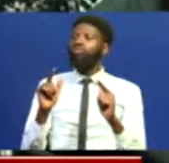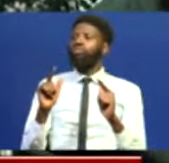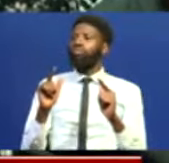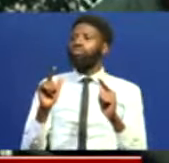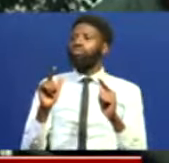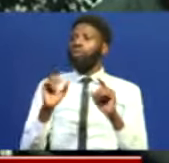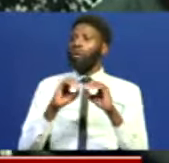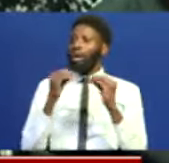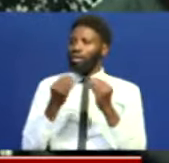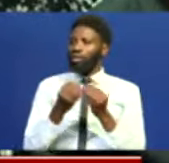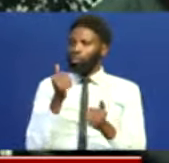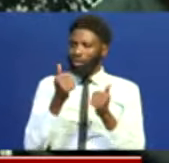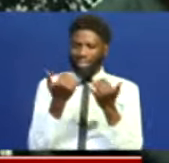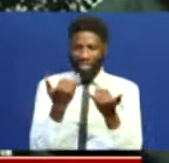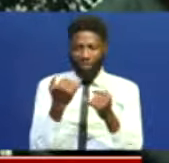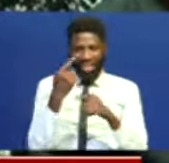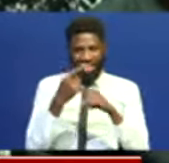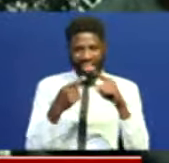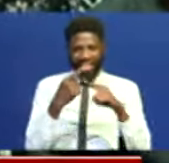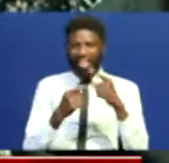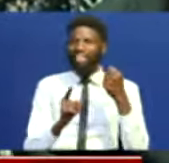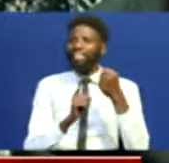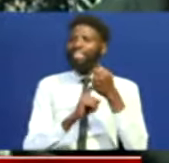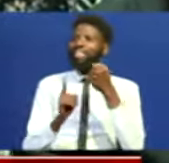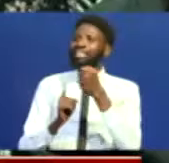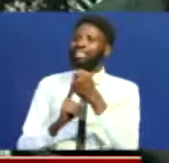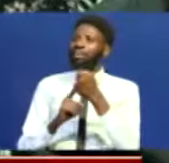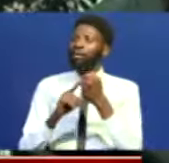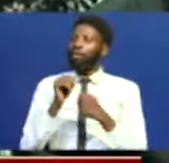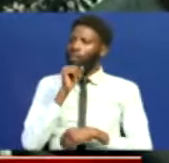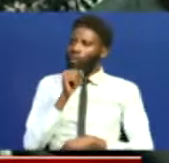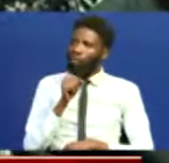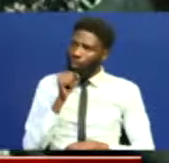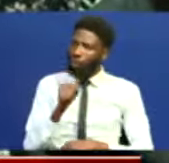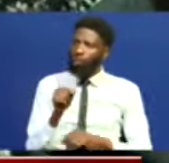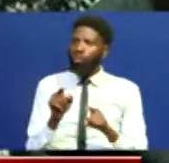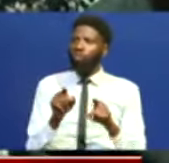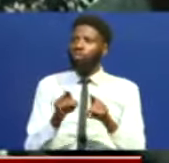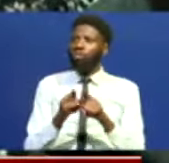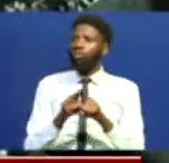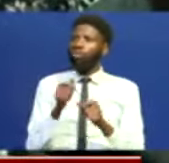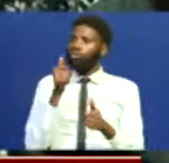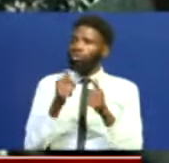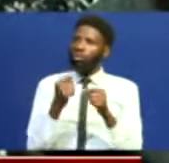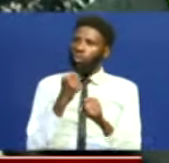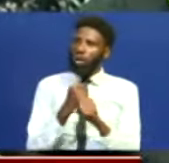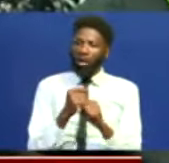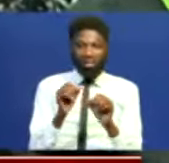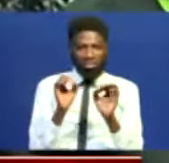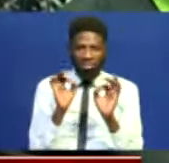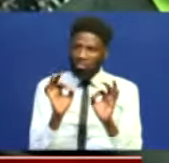now 66 years old and which is doing a good job